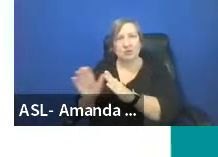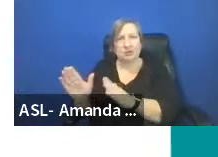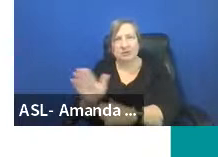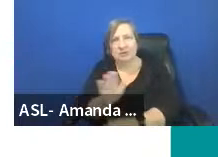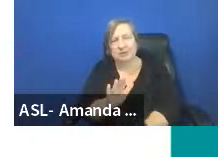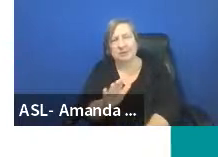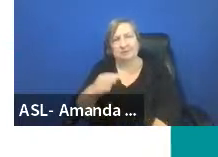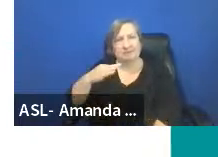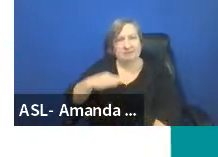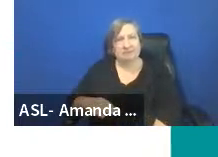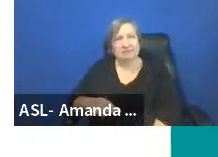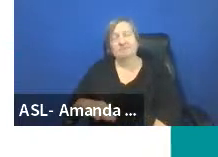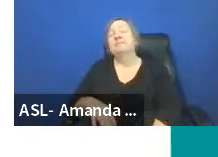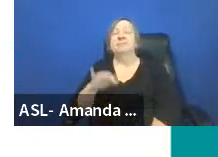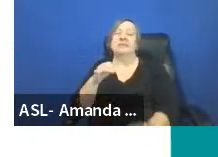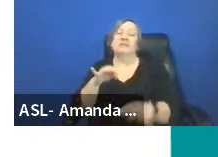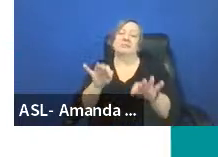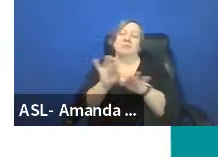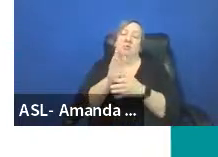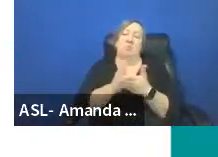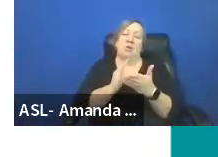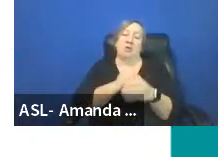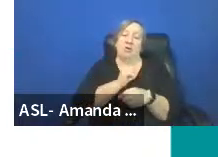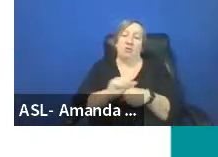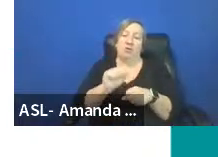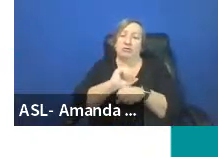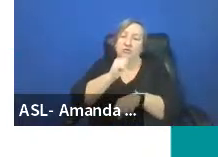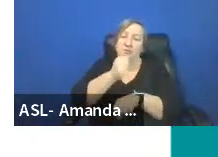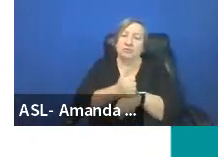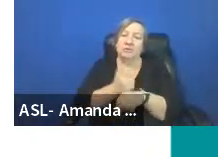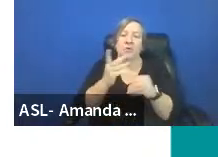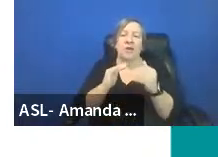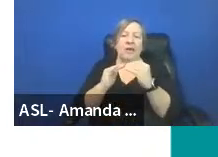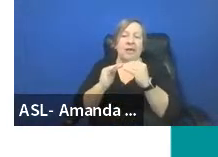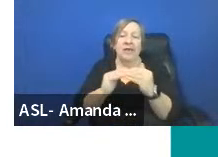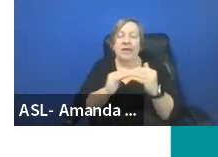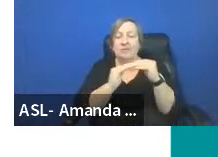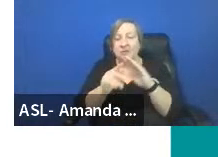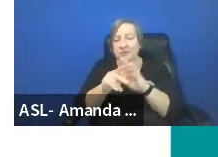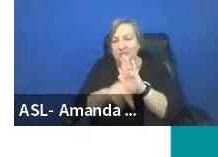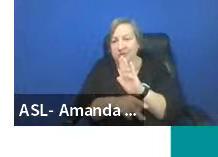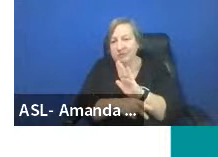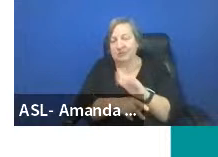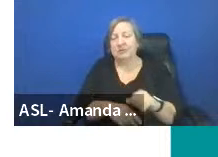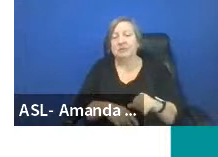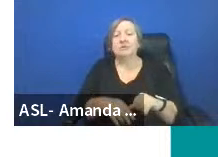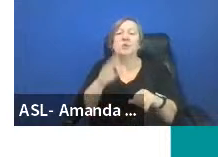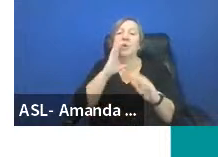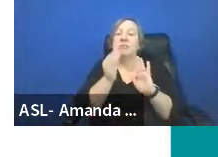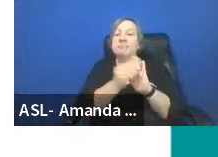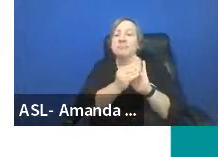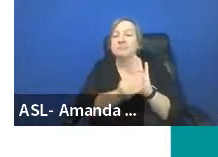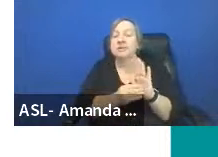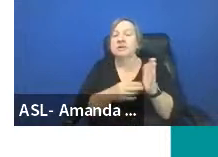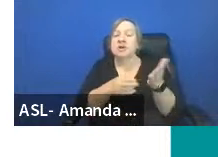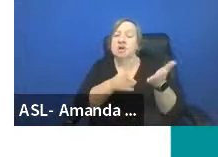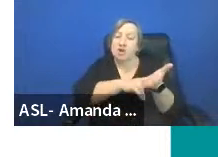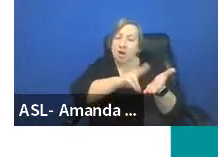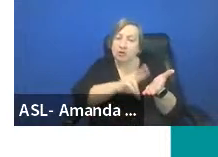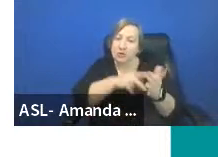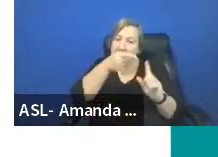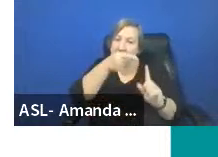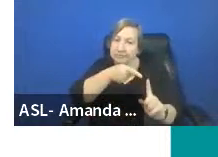key cornerstone of our work in implementing some of the equity principles. It will be captured in contract